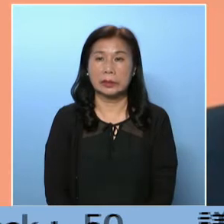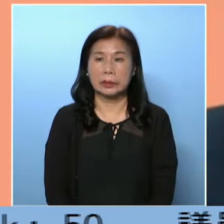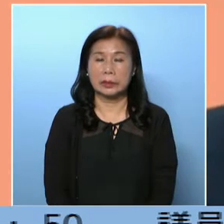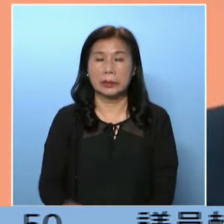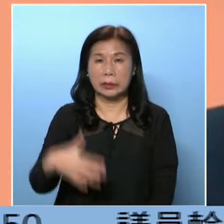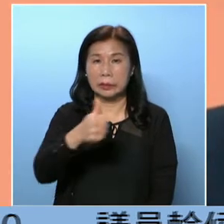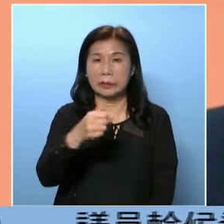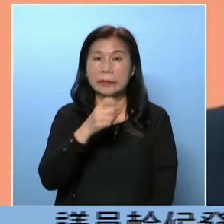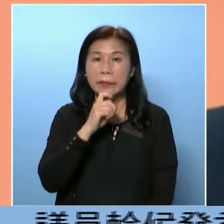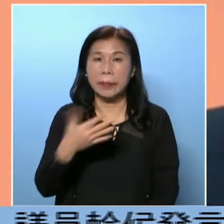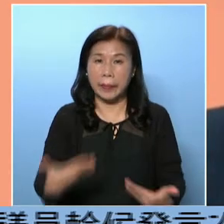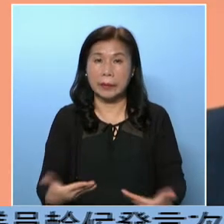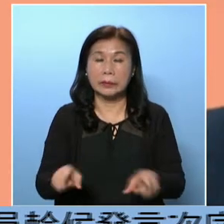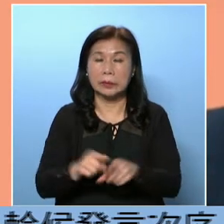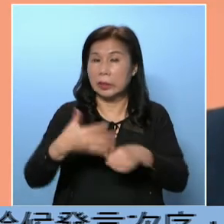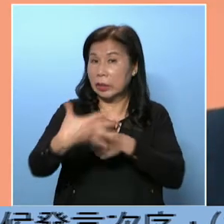Madam Deputy,